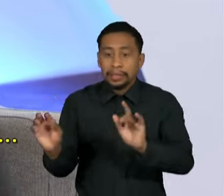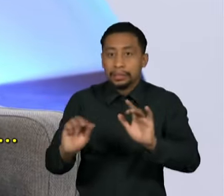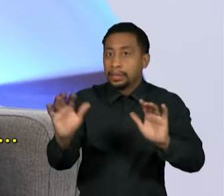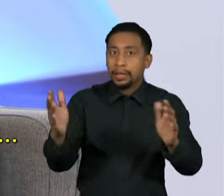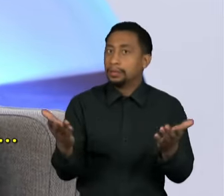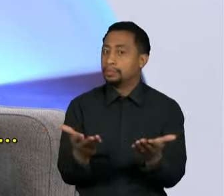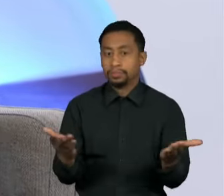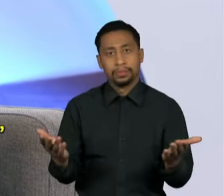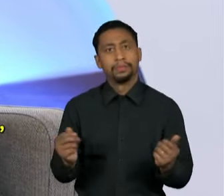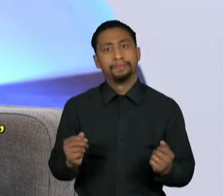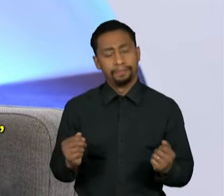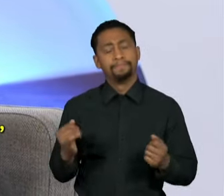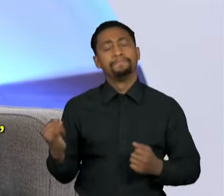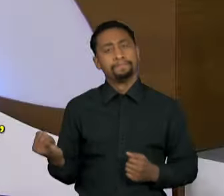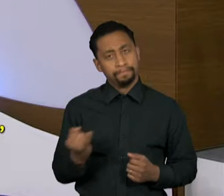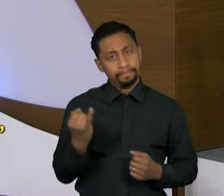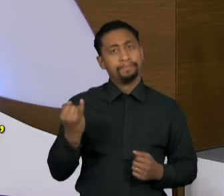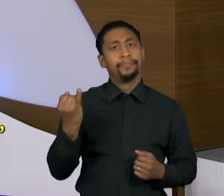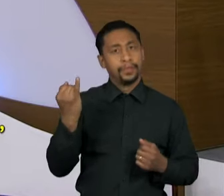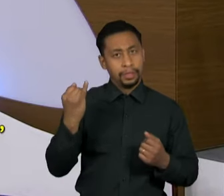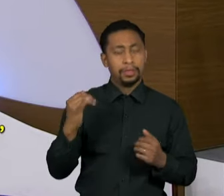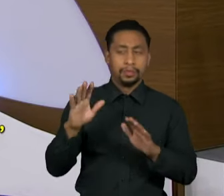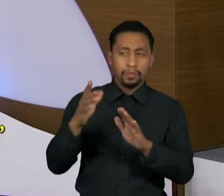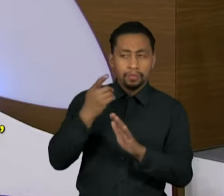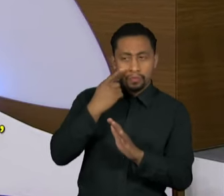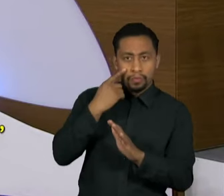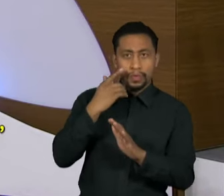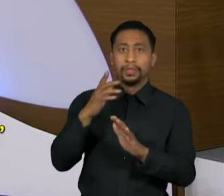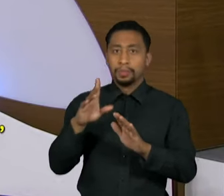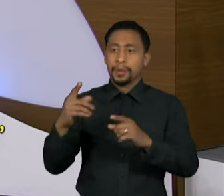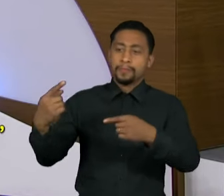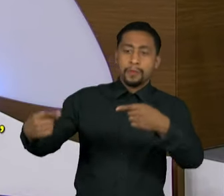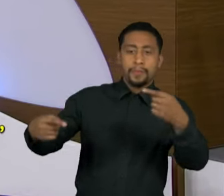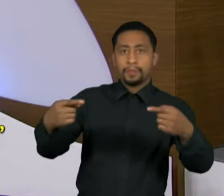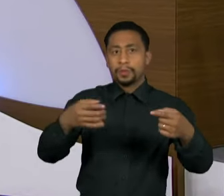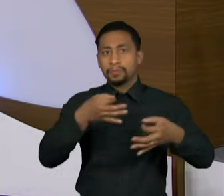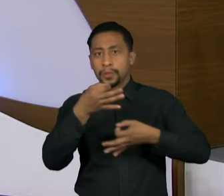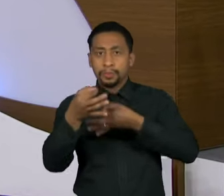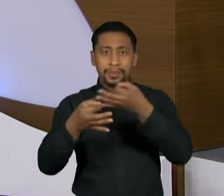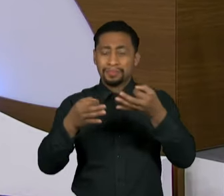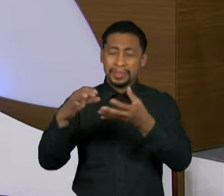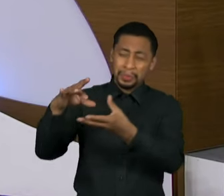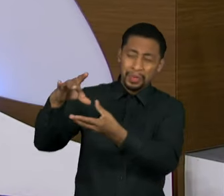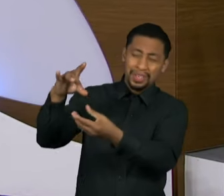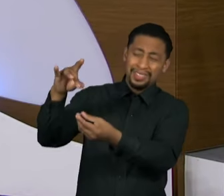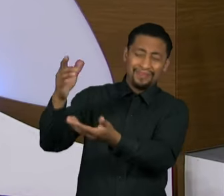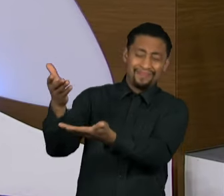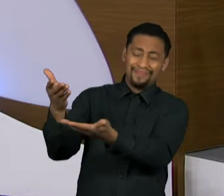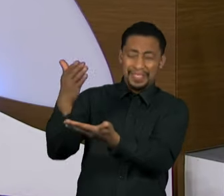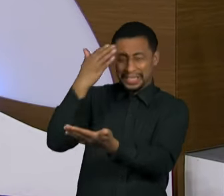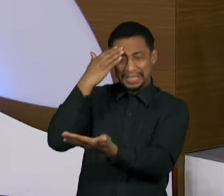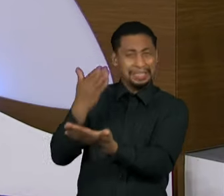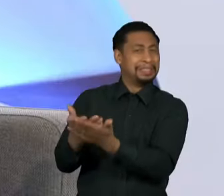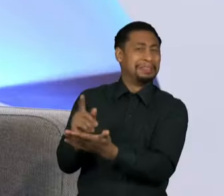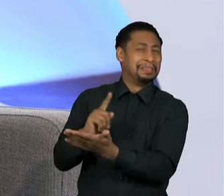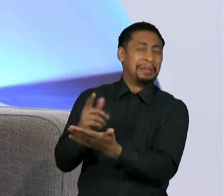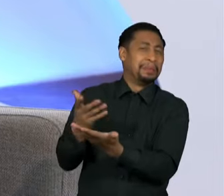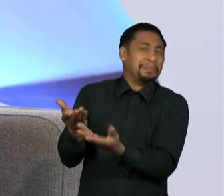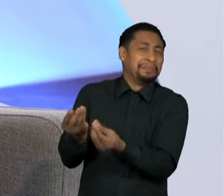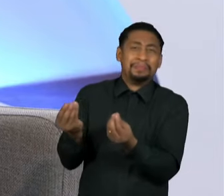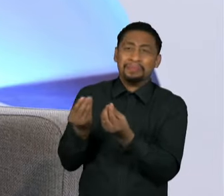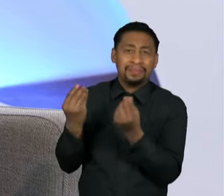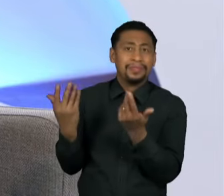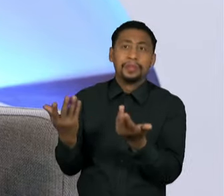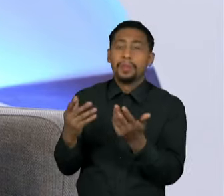it's important to recognize, and part of the argument of democracy's discontent is this counterintuitive idea,